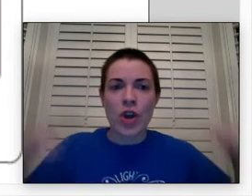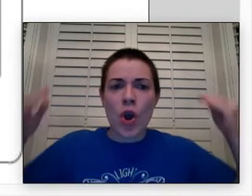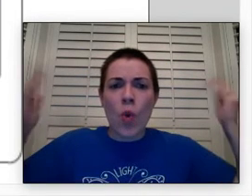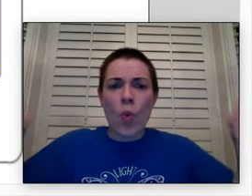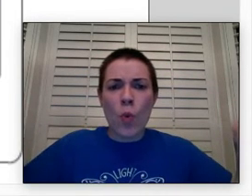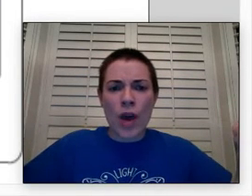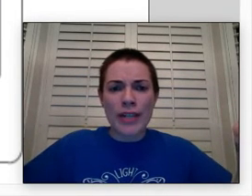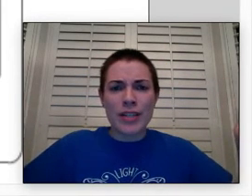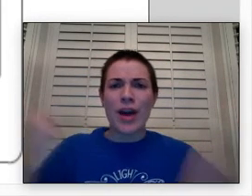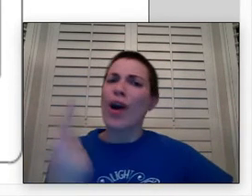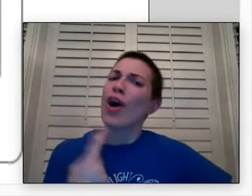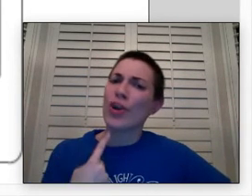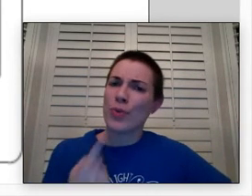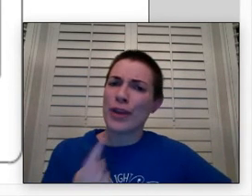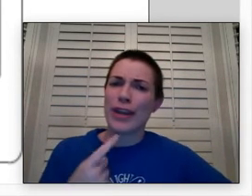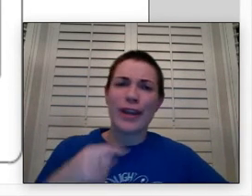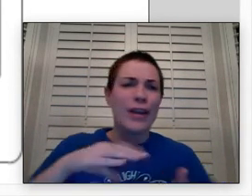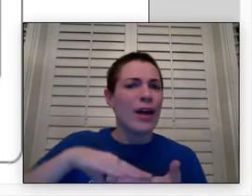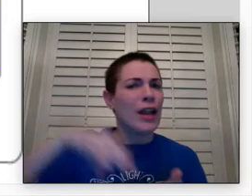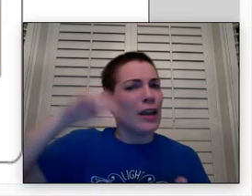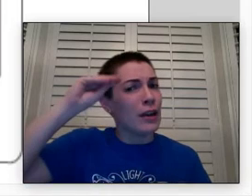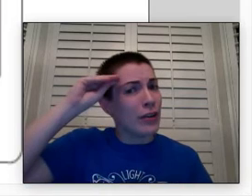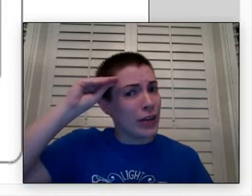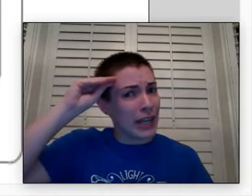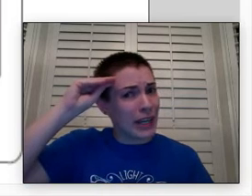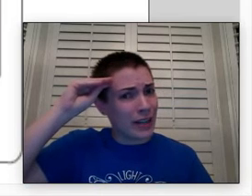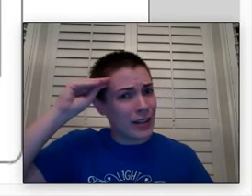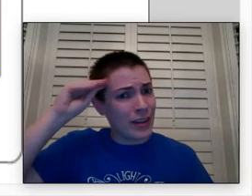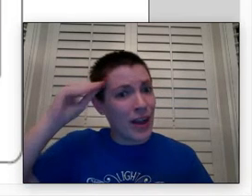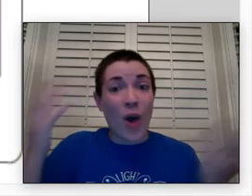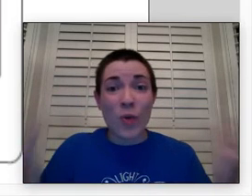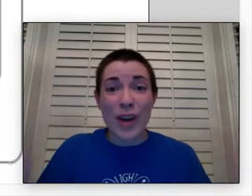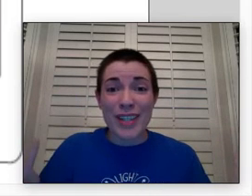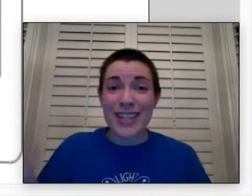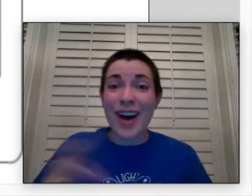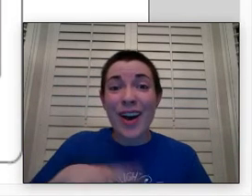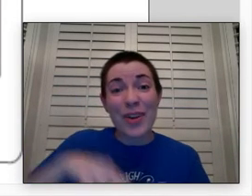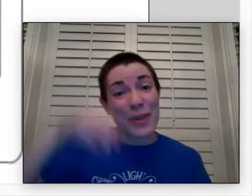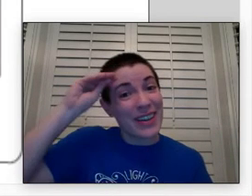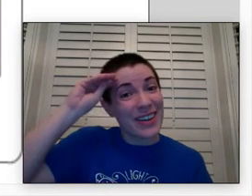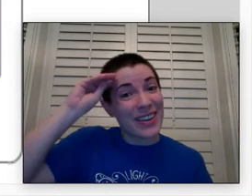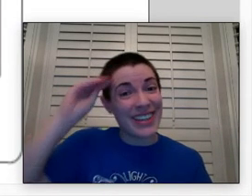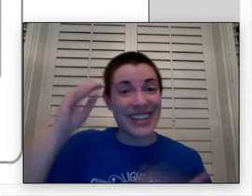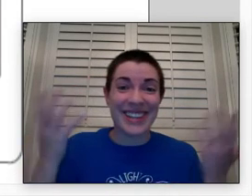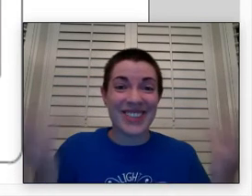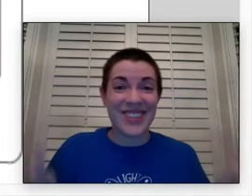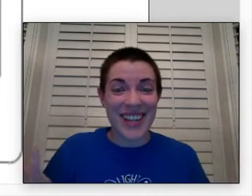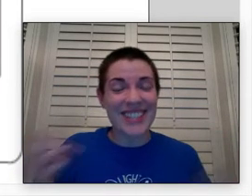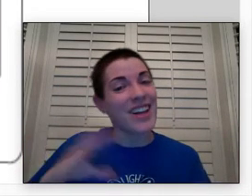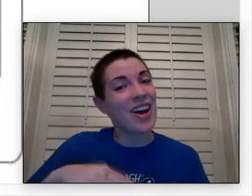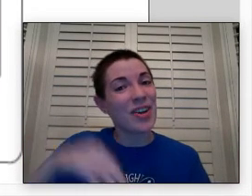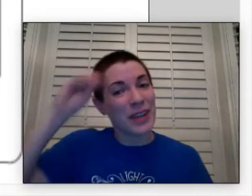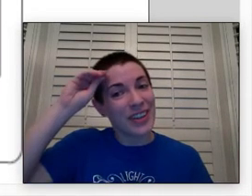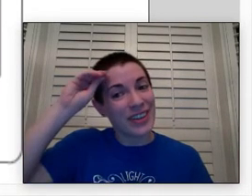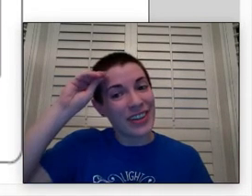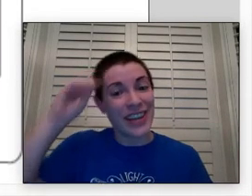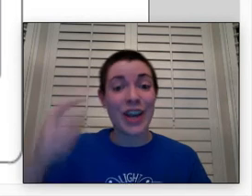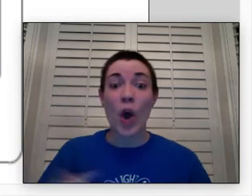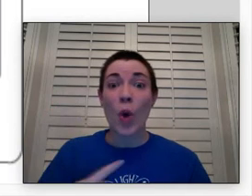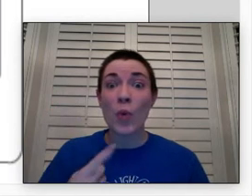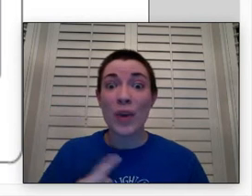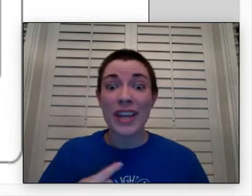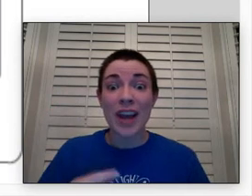question, what are we learning? What are we learning? What are we